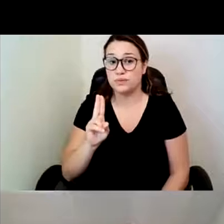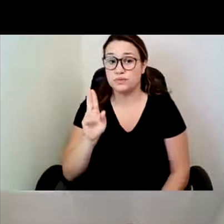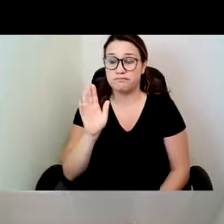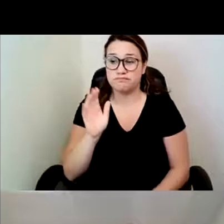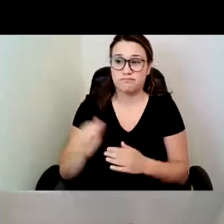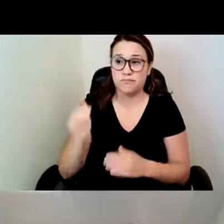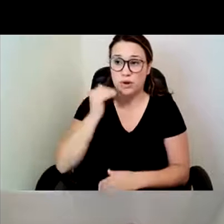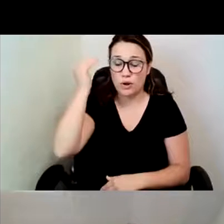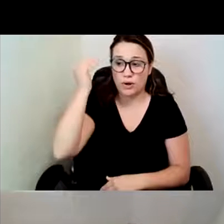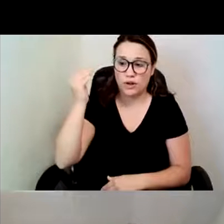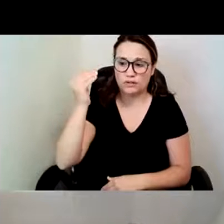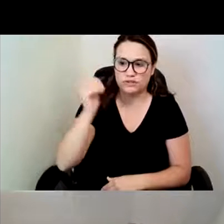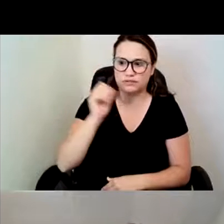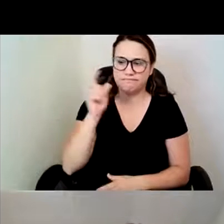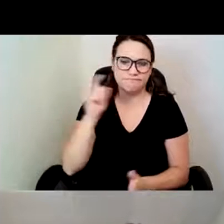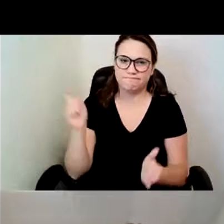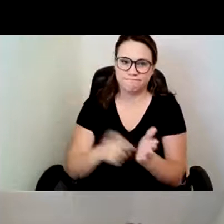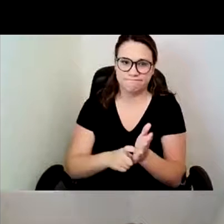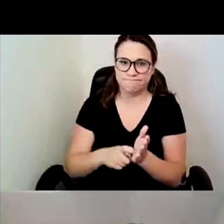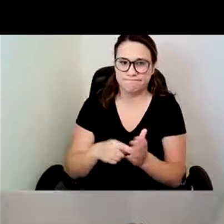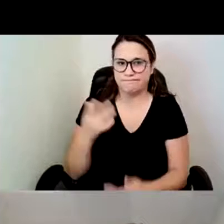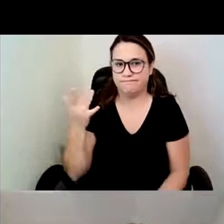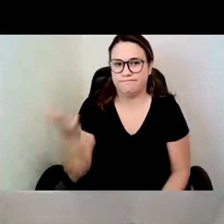goes unnoticed?